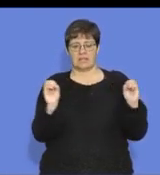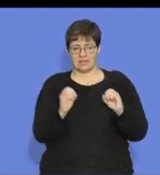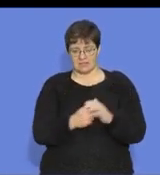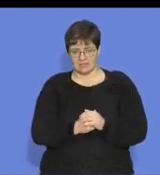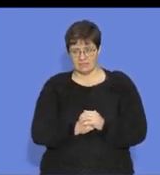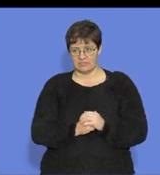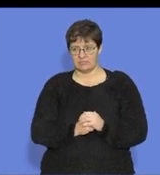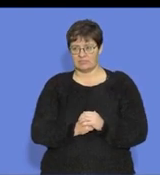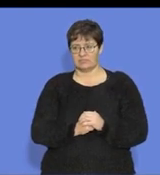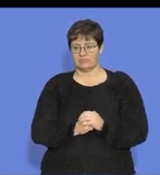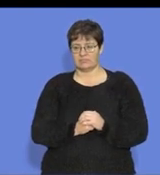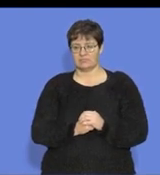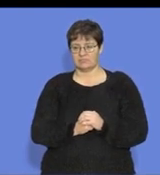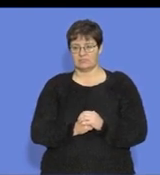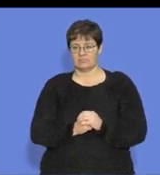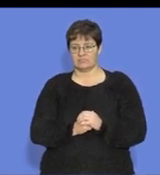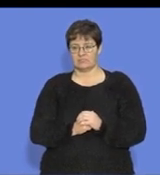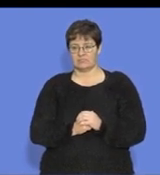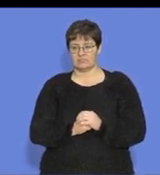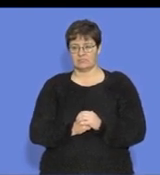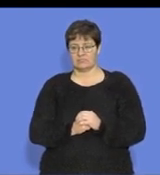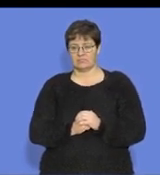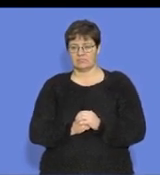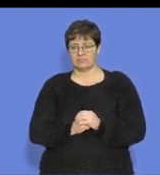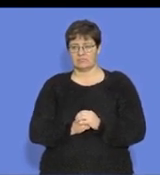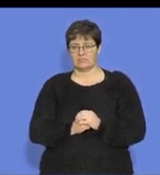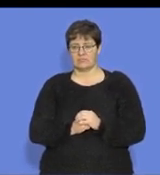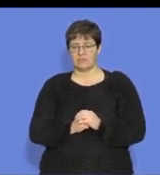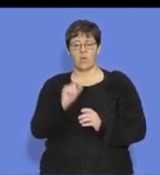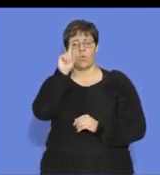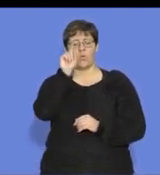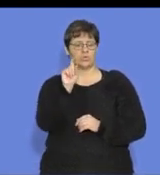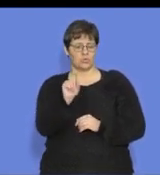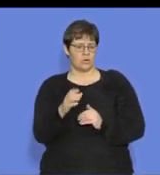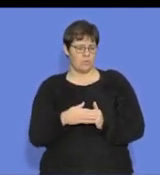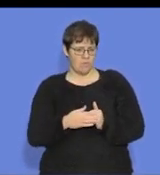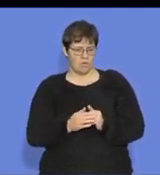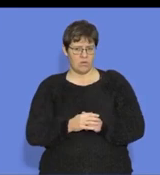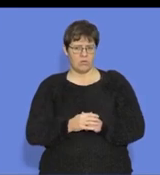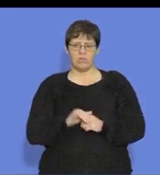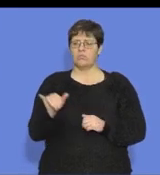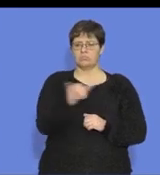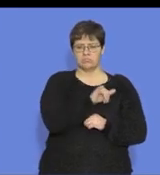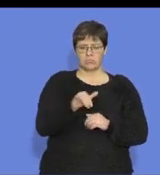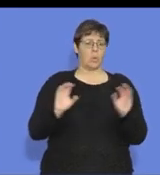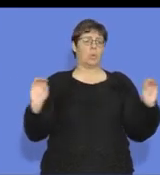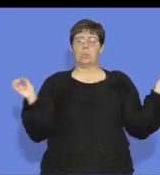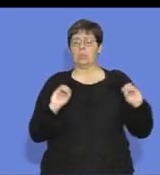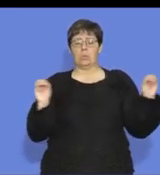Then, more questions are asked. For example, which leaf had no petroleum